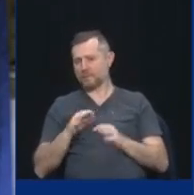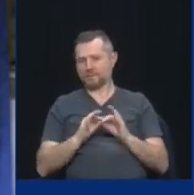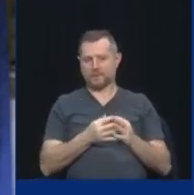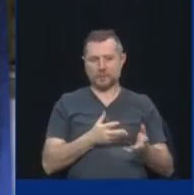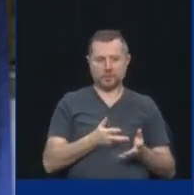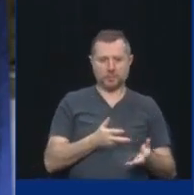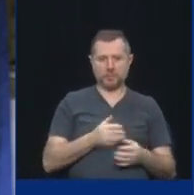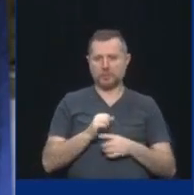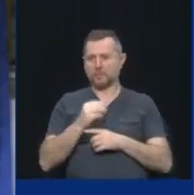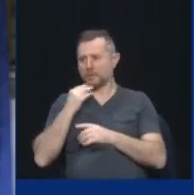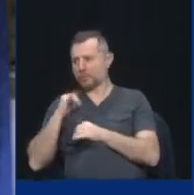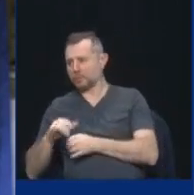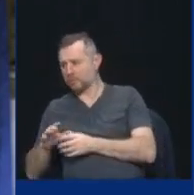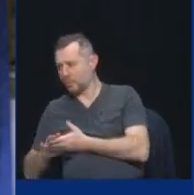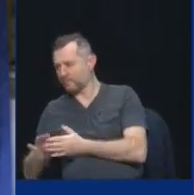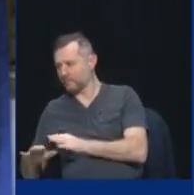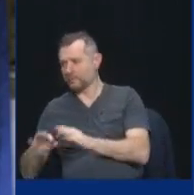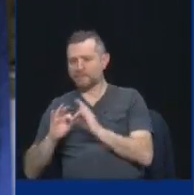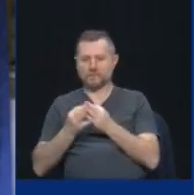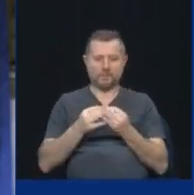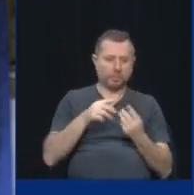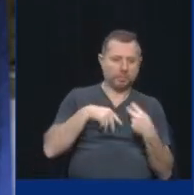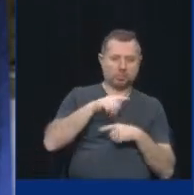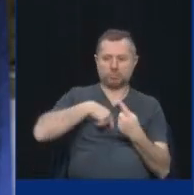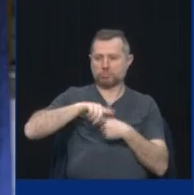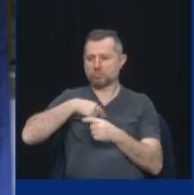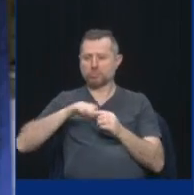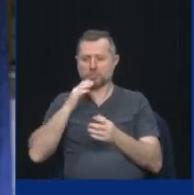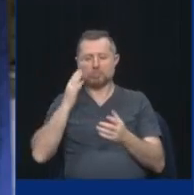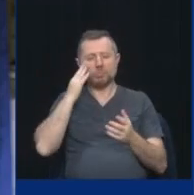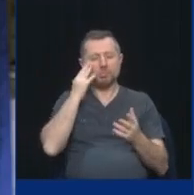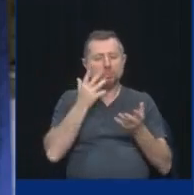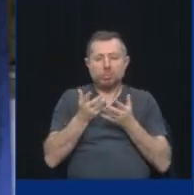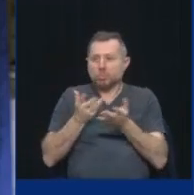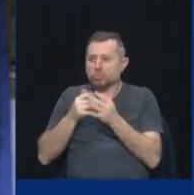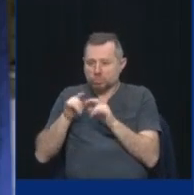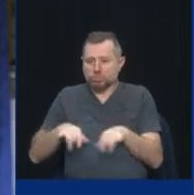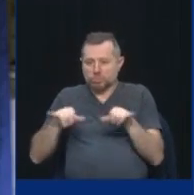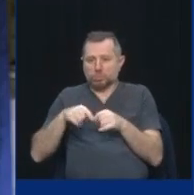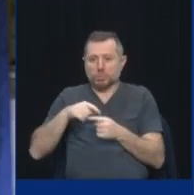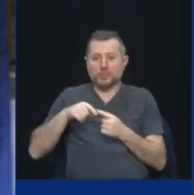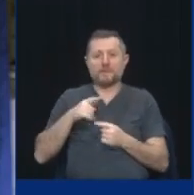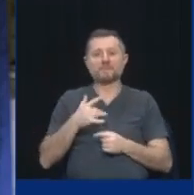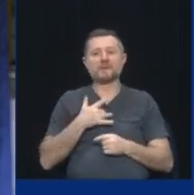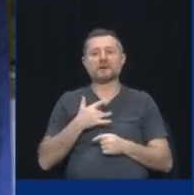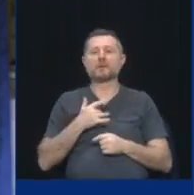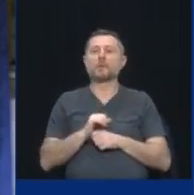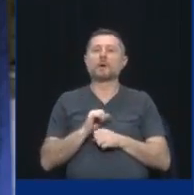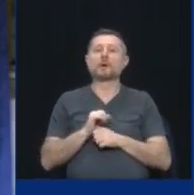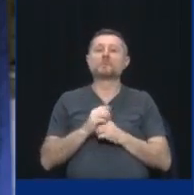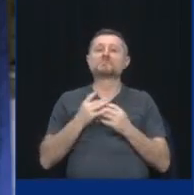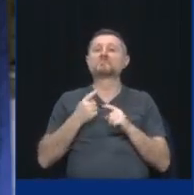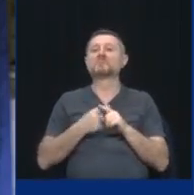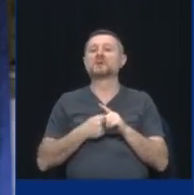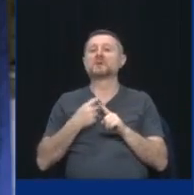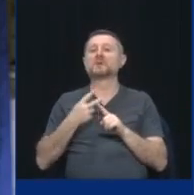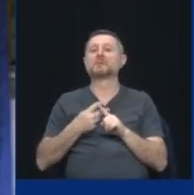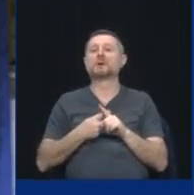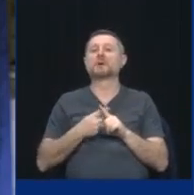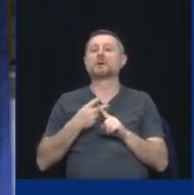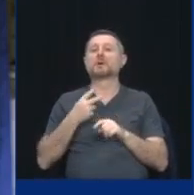kids running around. Yeah, that's good for a certain period of time, but people like people. People